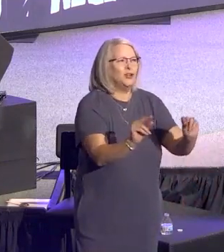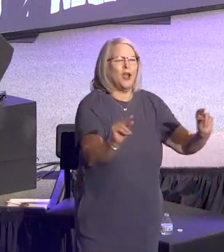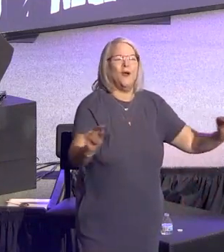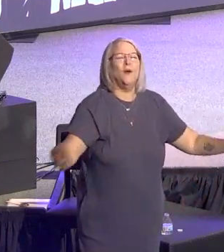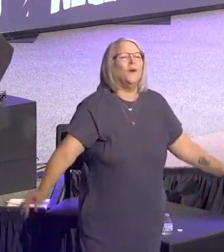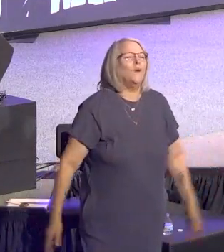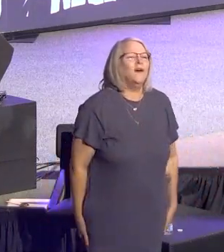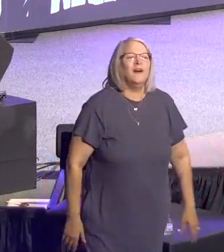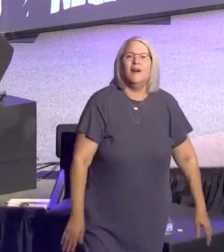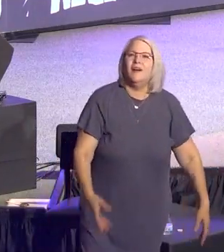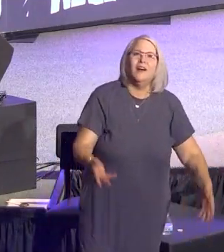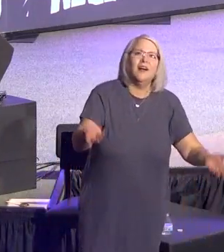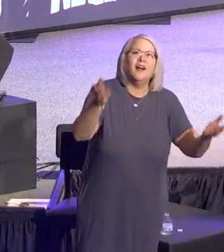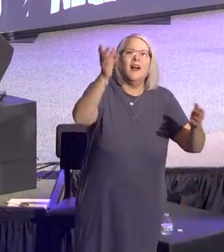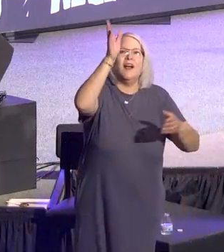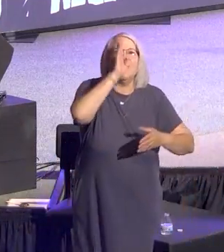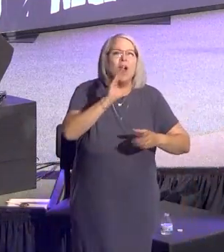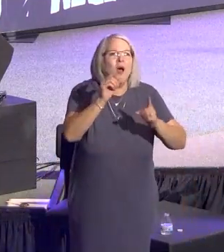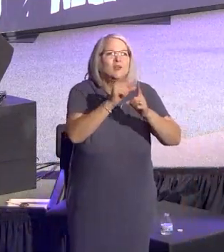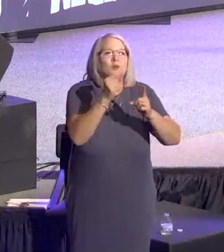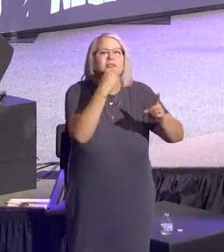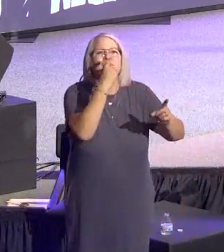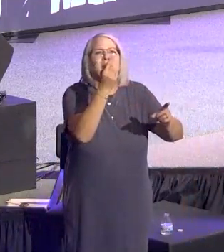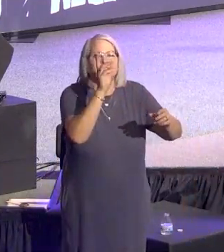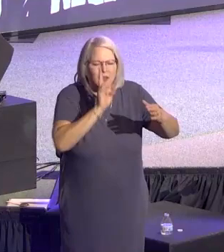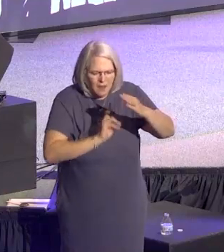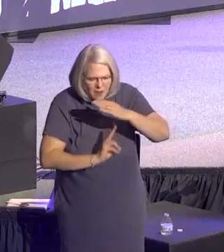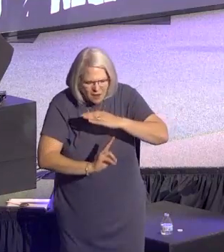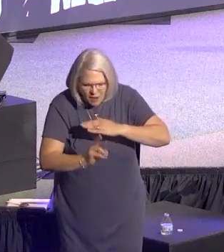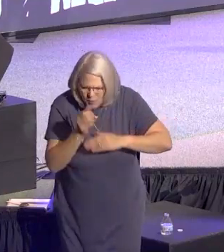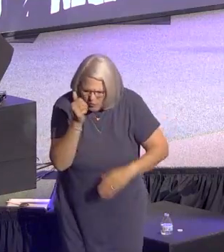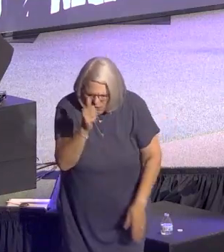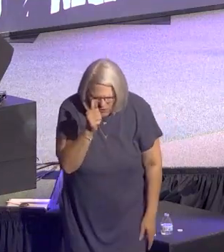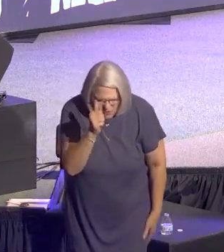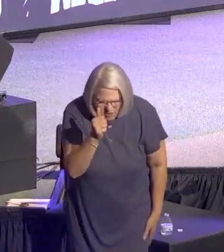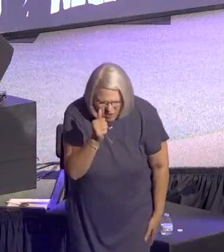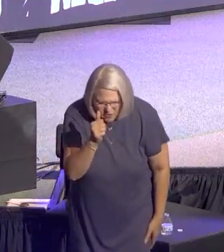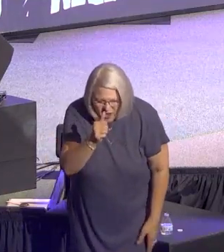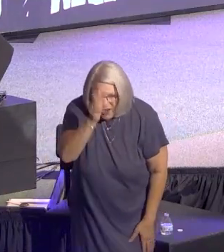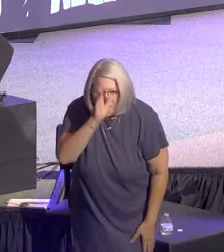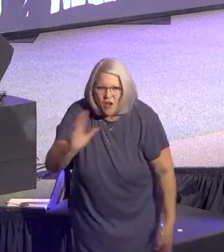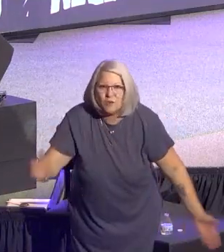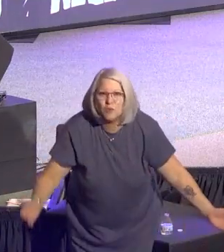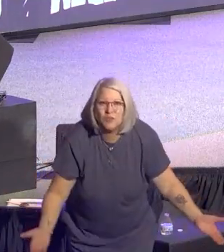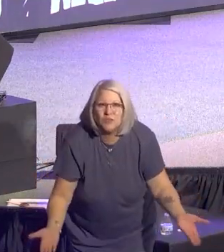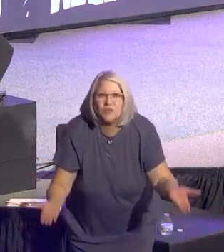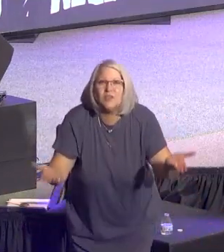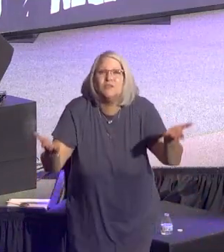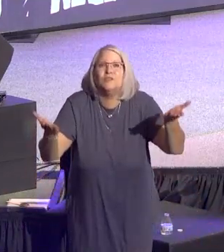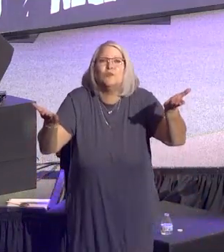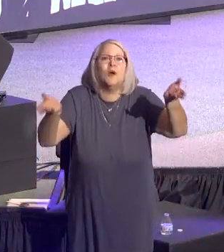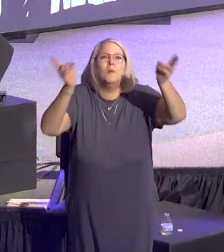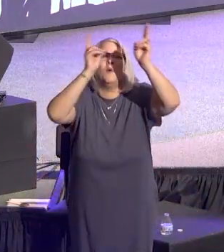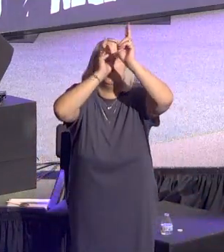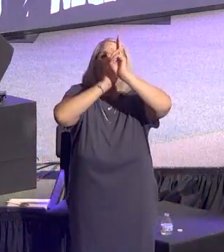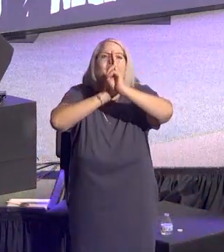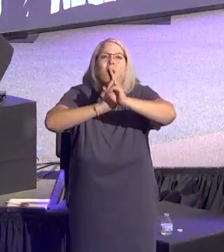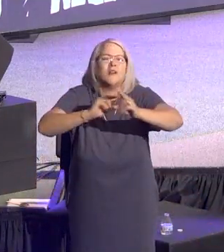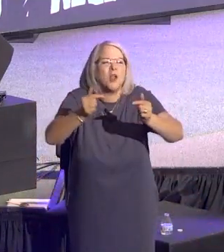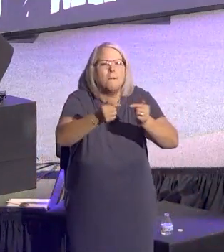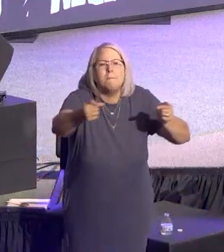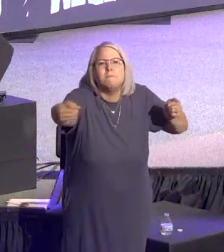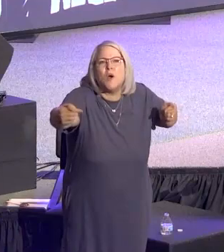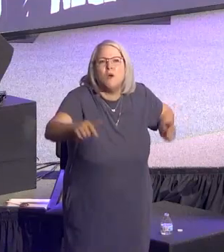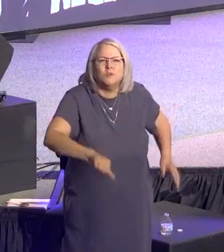10. Humble yourself before the Lord and he will lift you up in honor. He opposes